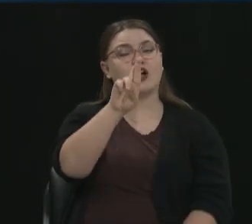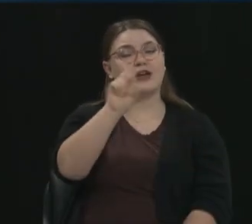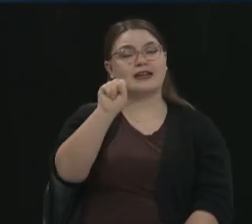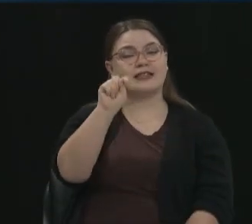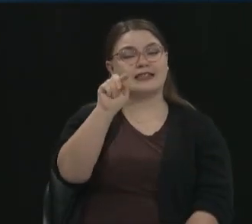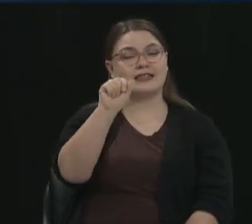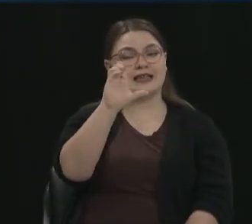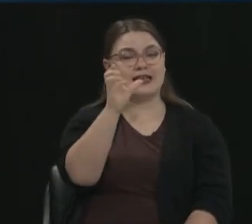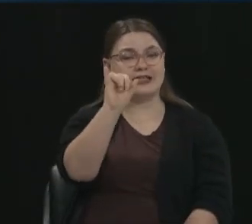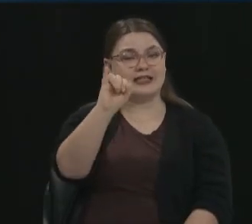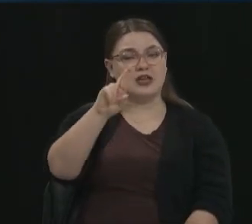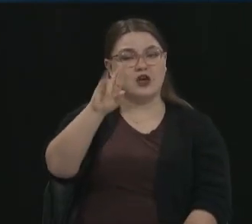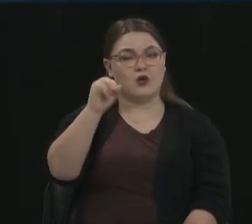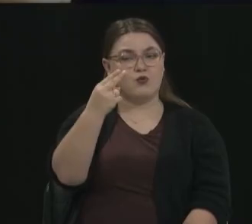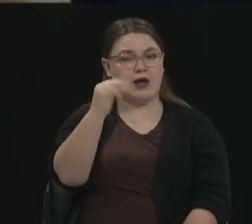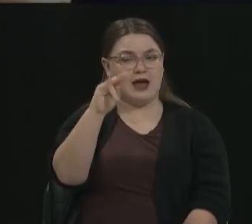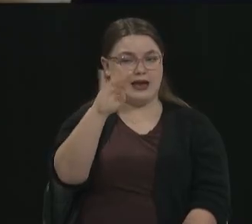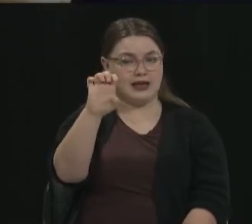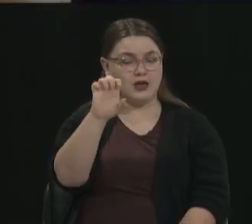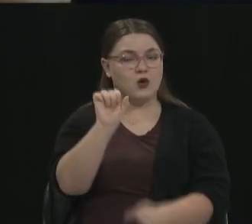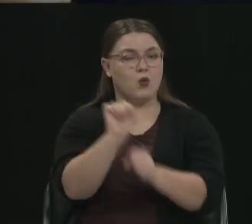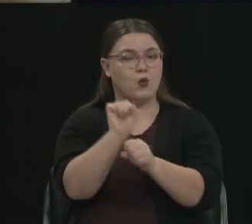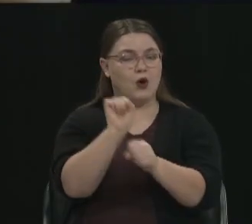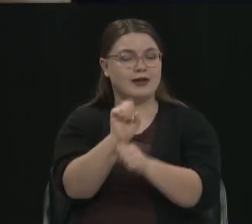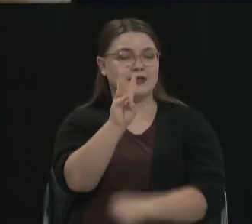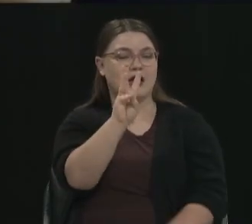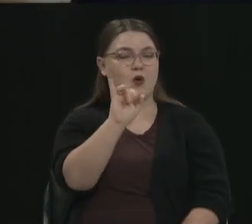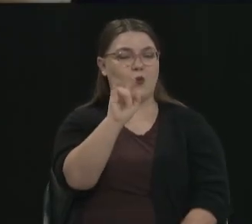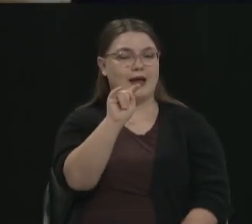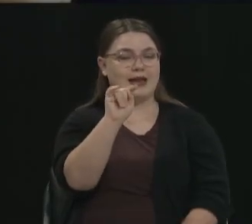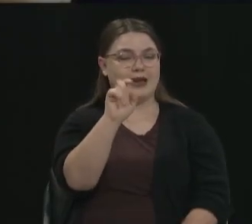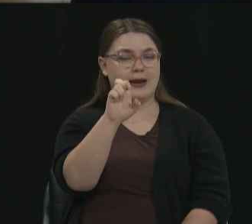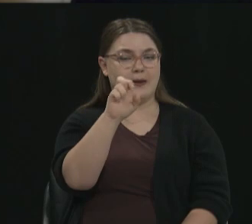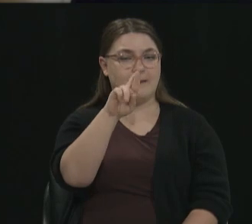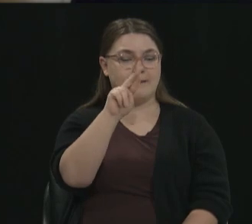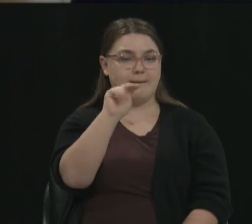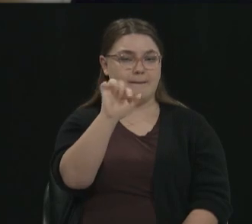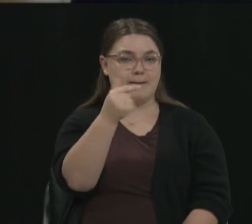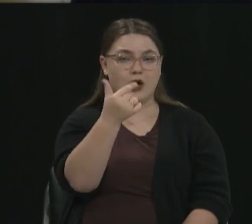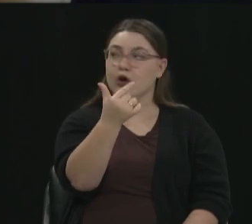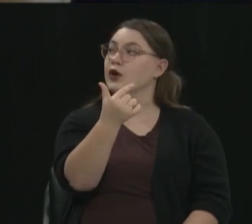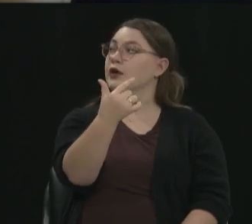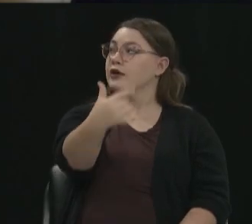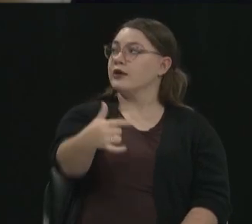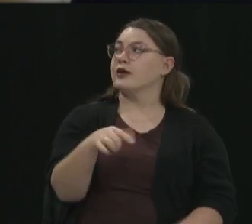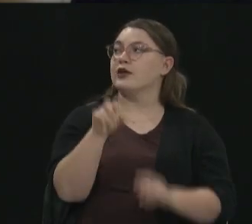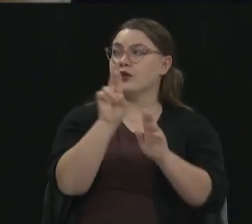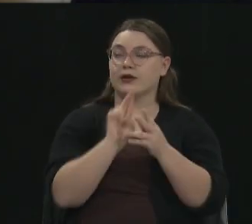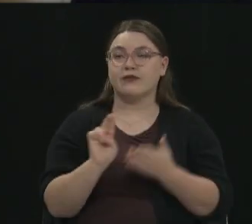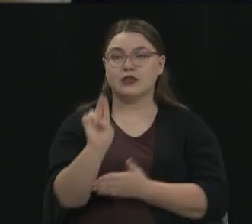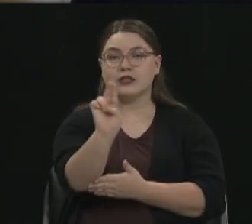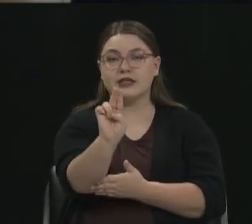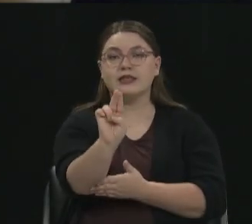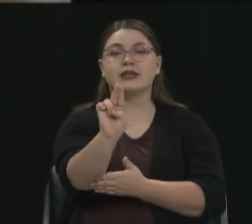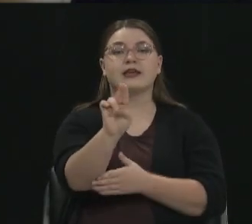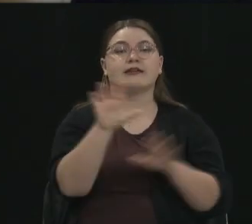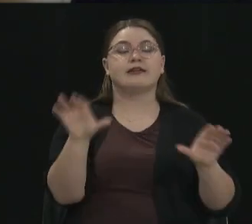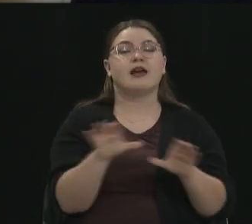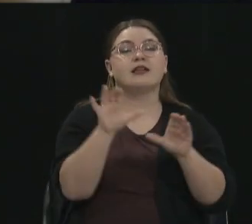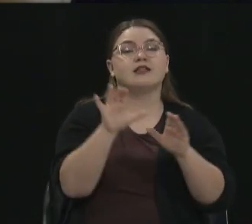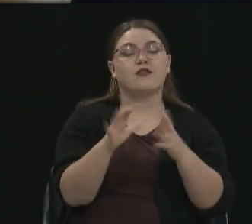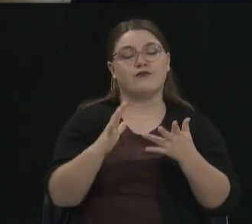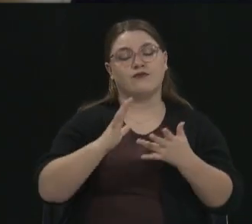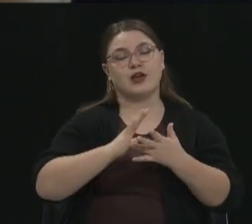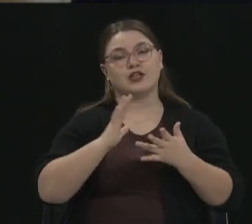at Wittenberg University. She teaches political science courses at Wittenberg, ranging from a freshman American government course to